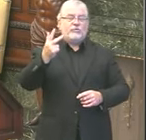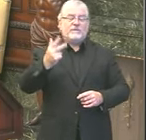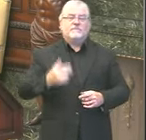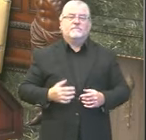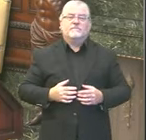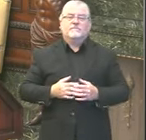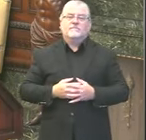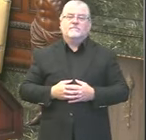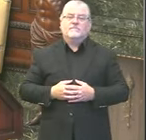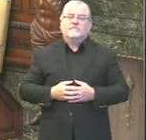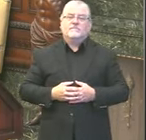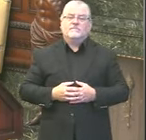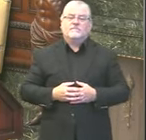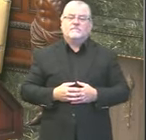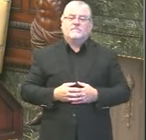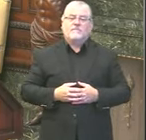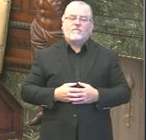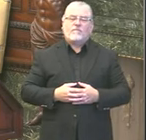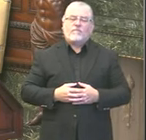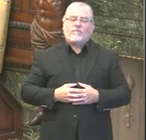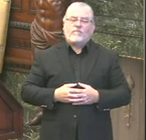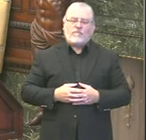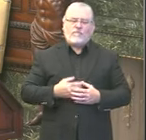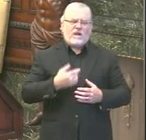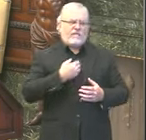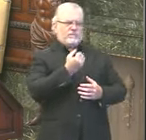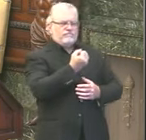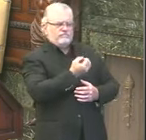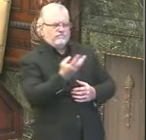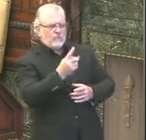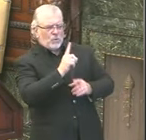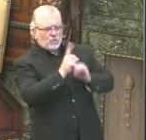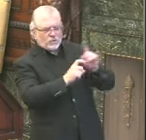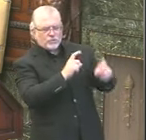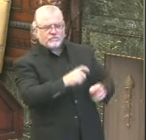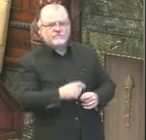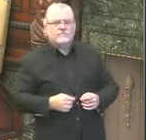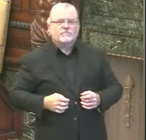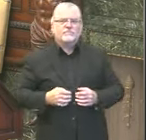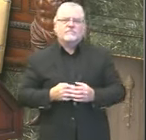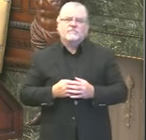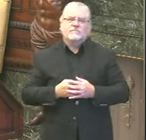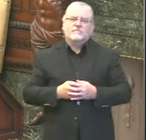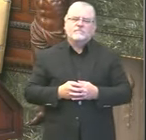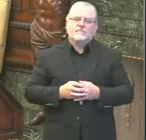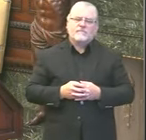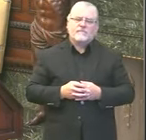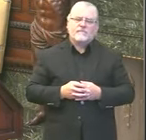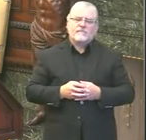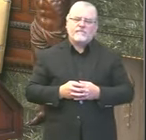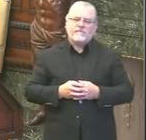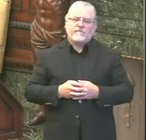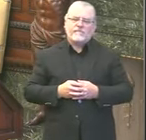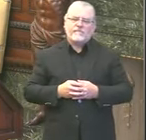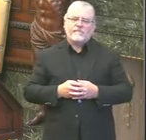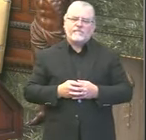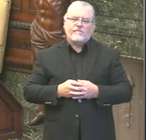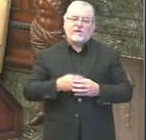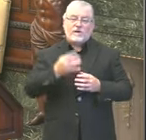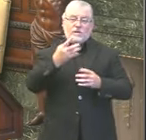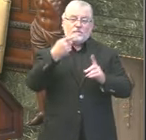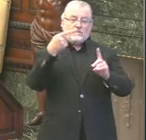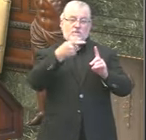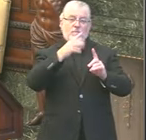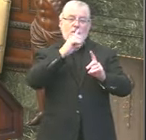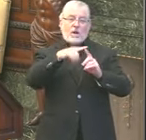Unmute there. So a couple of questions on the boxing of the statue down at Columbus,